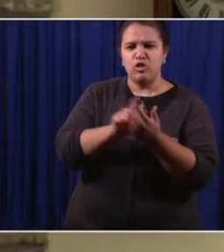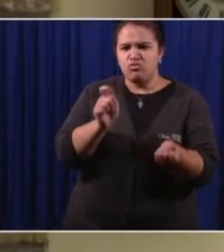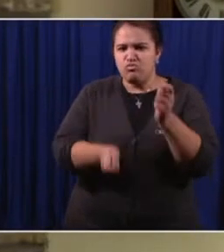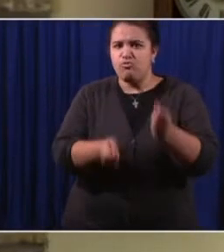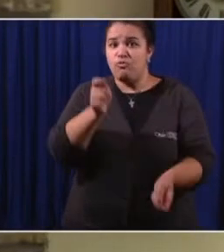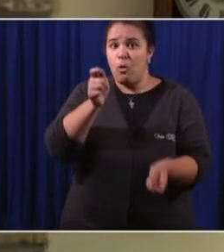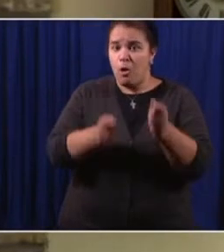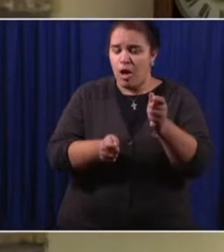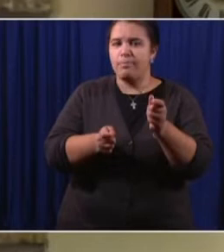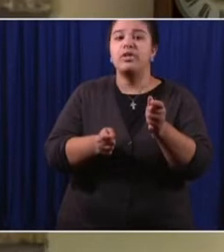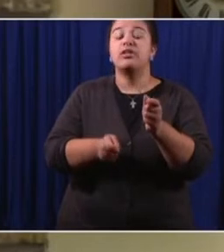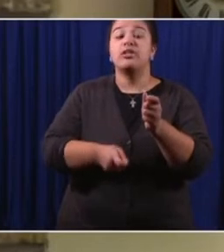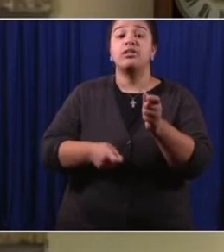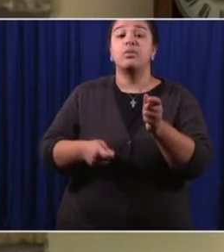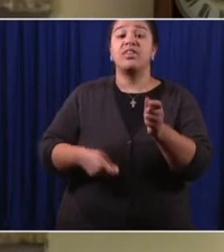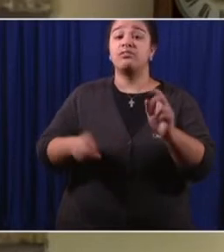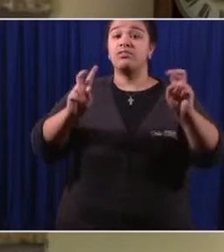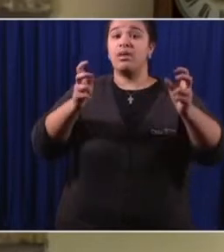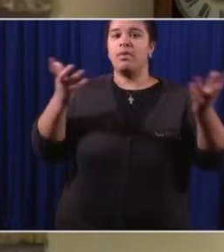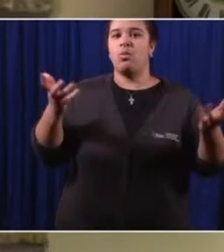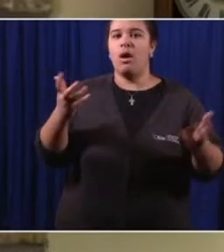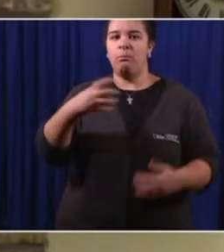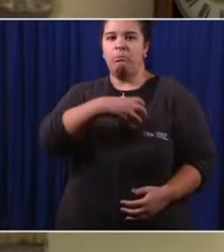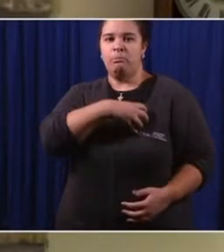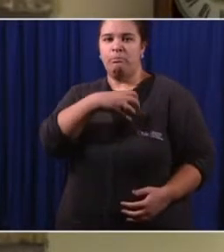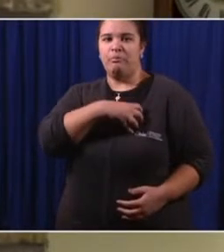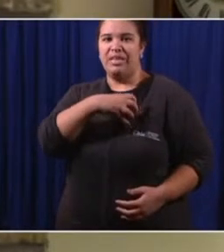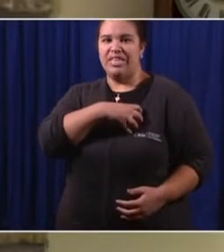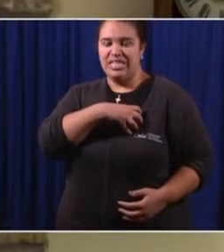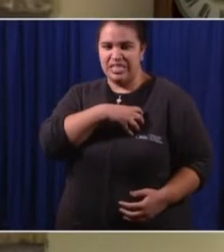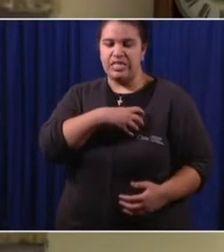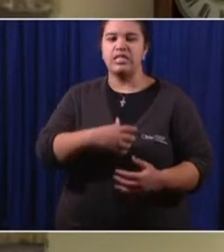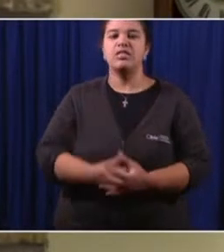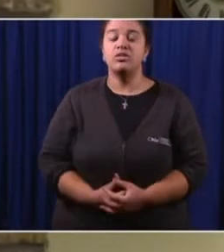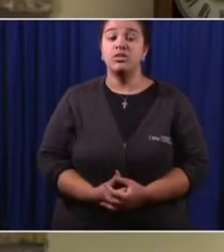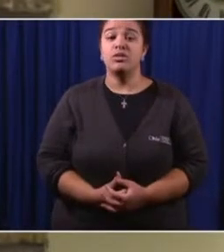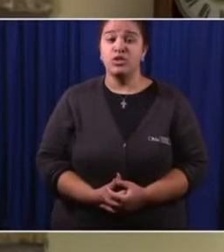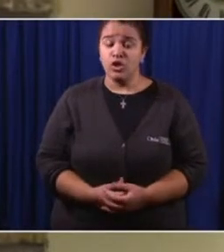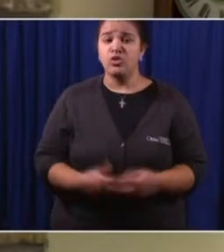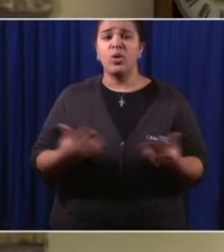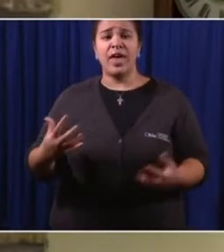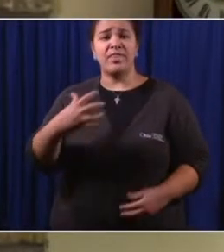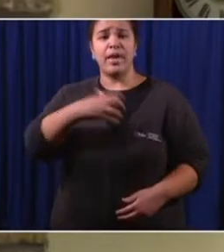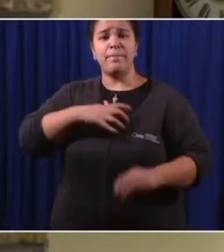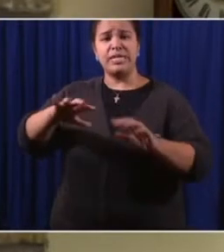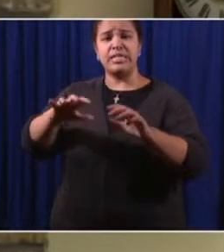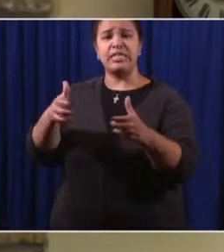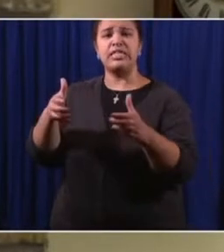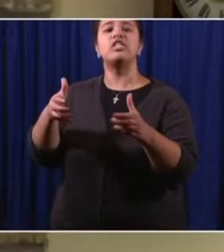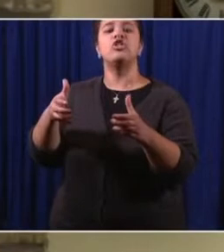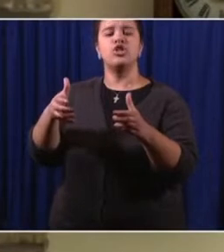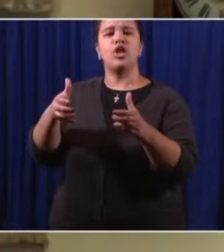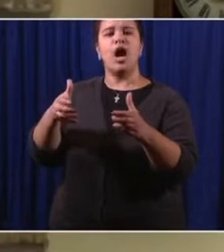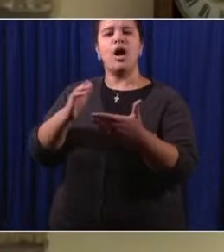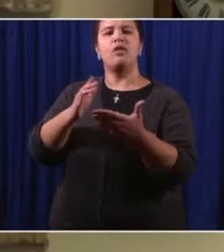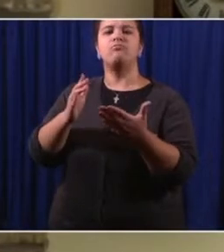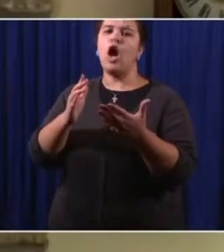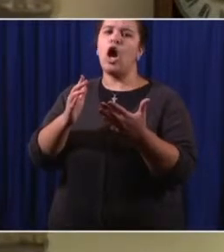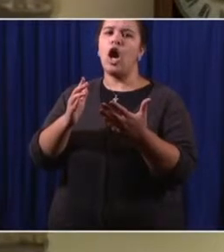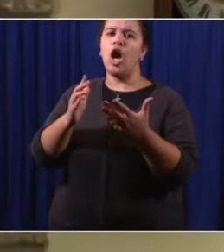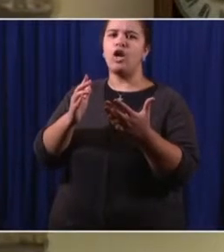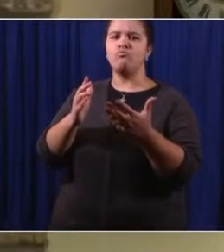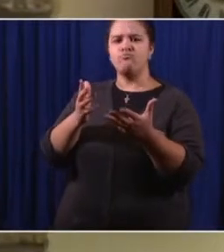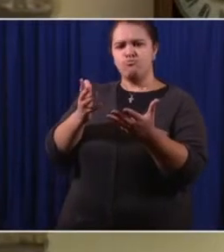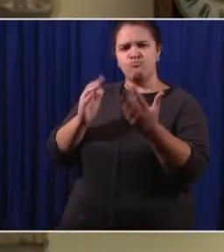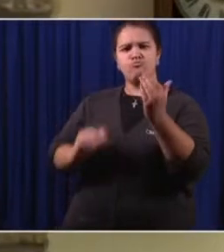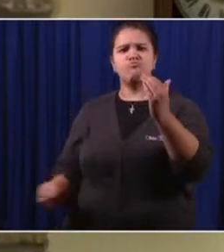police, a bill that begins to treat police like the professional job that it really is, which